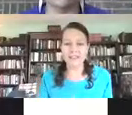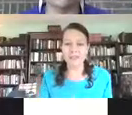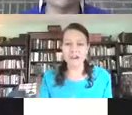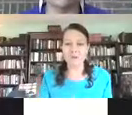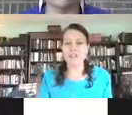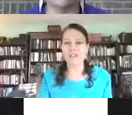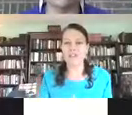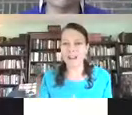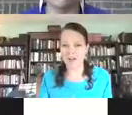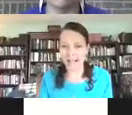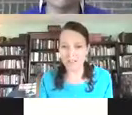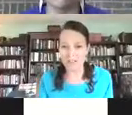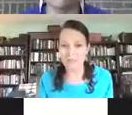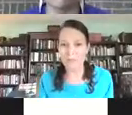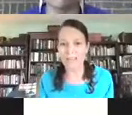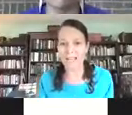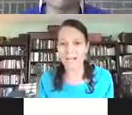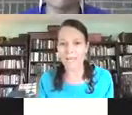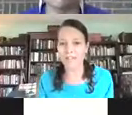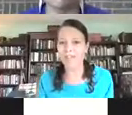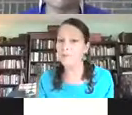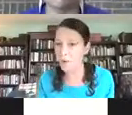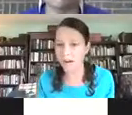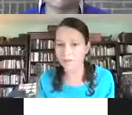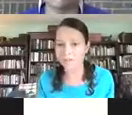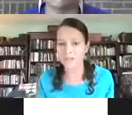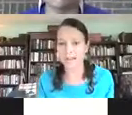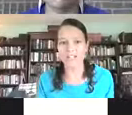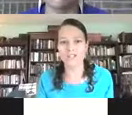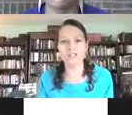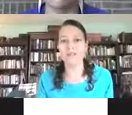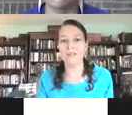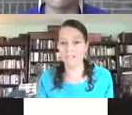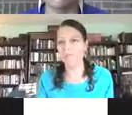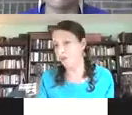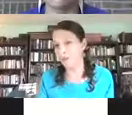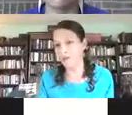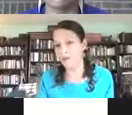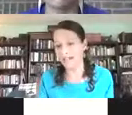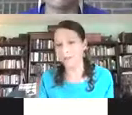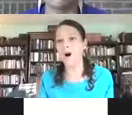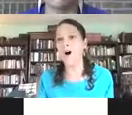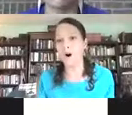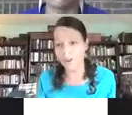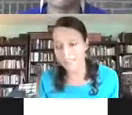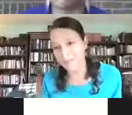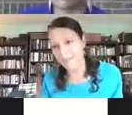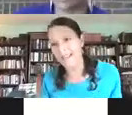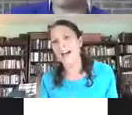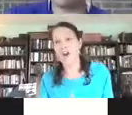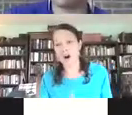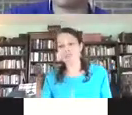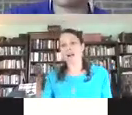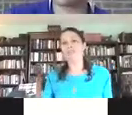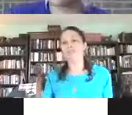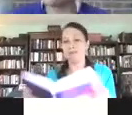And then a talk with Dr. Carol Gallagher from Anti-Government to Pro-Government, Tracking Changes in the Militia Movement Over Time, all very timely, and